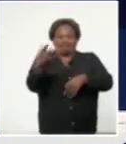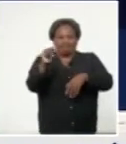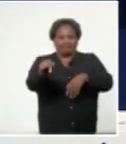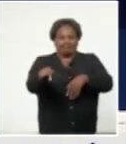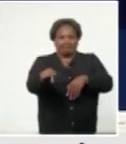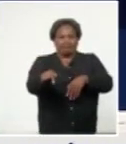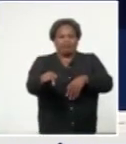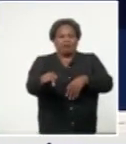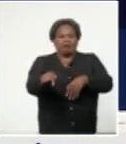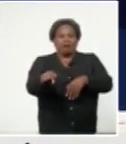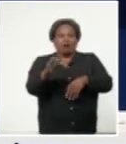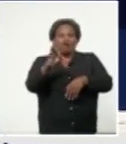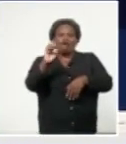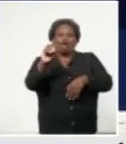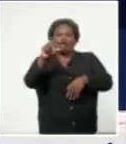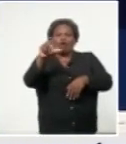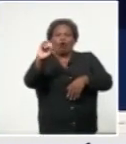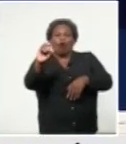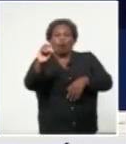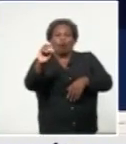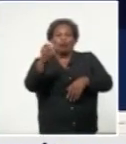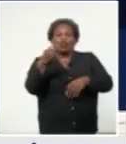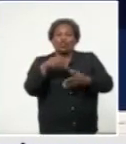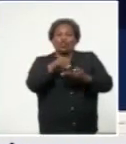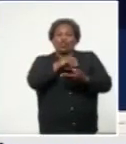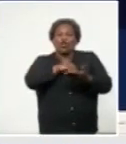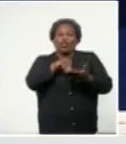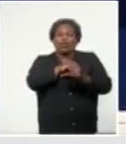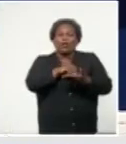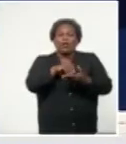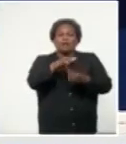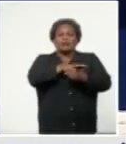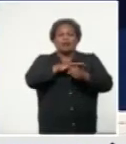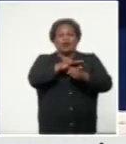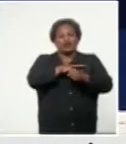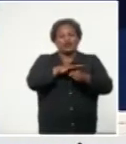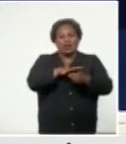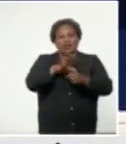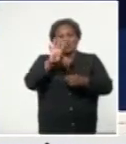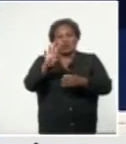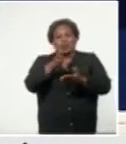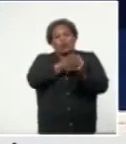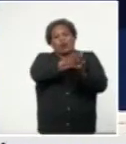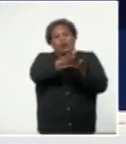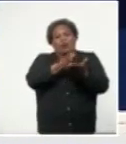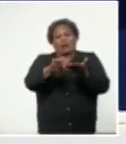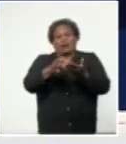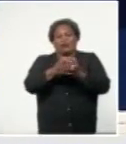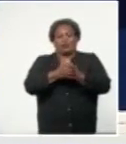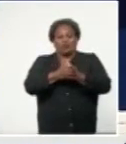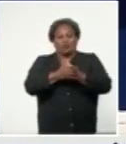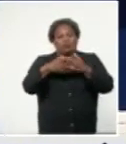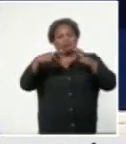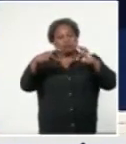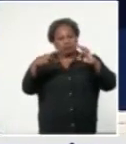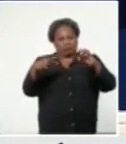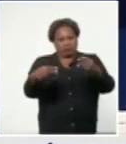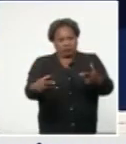I stress that here we're not talking about a local transmission event so